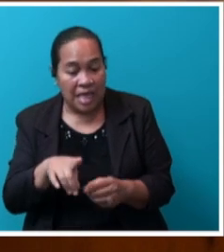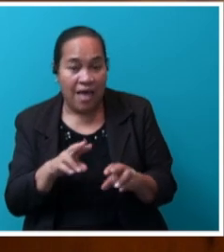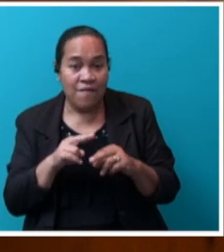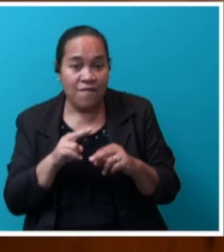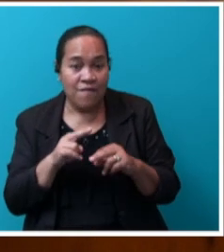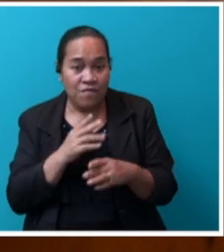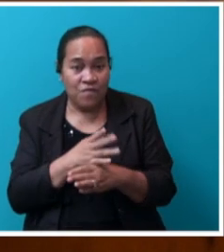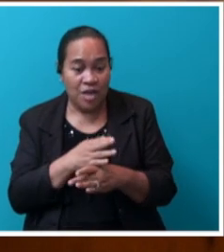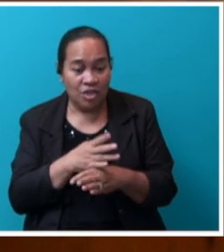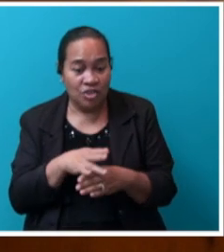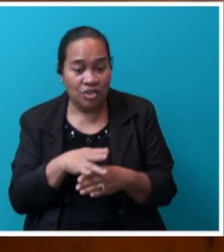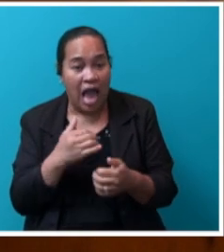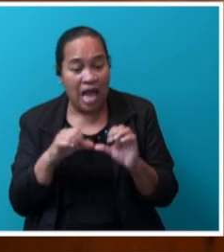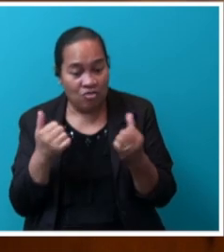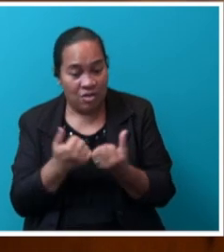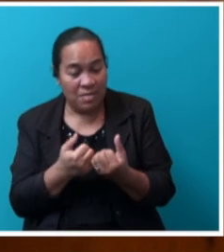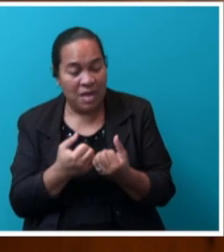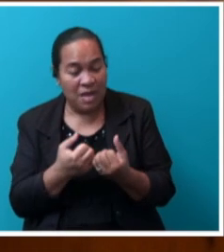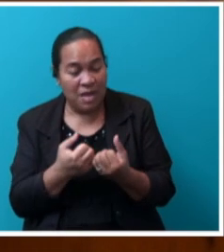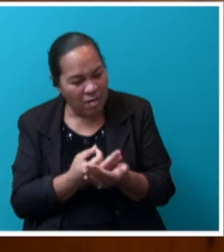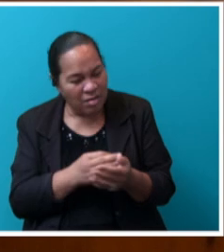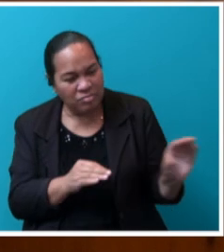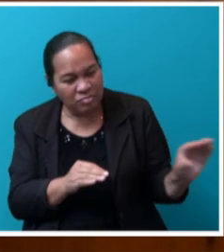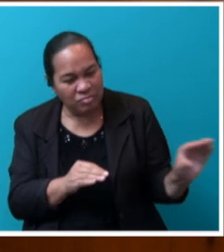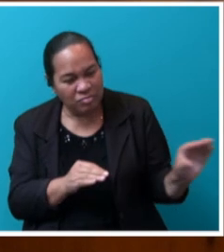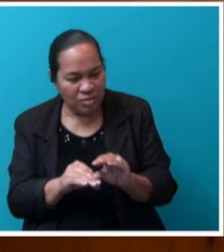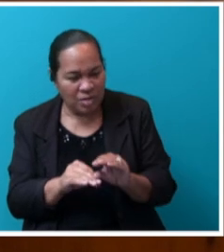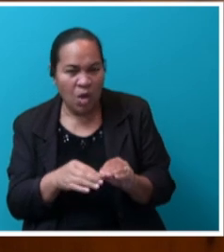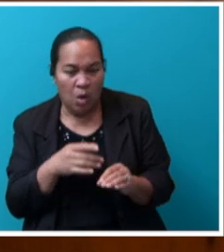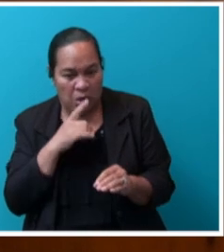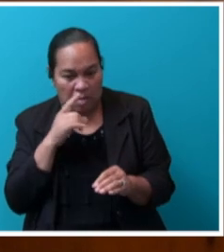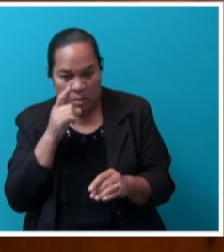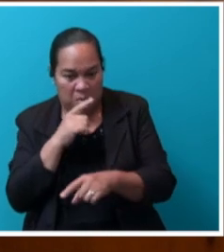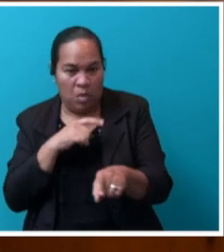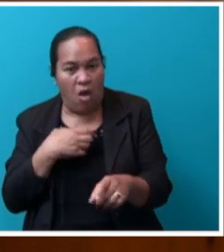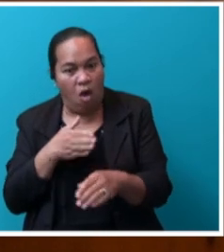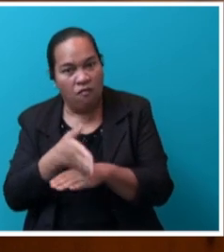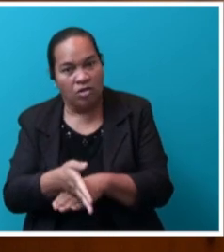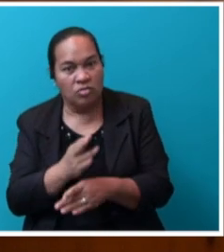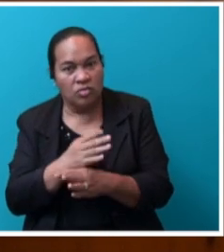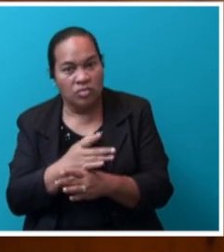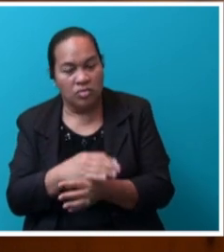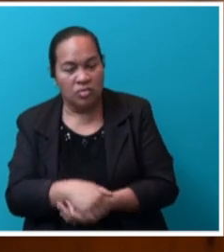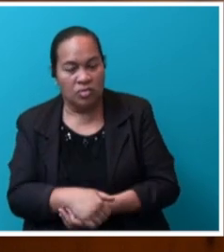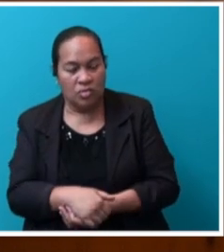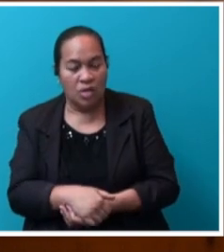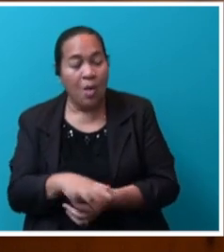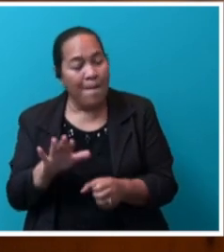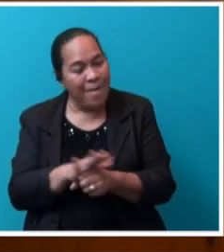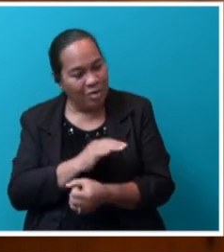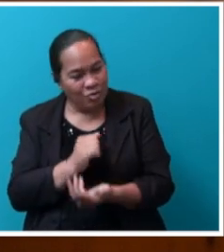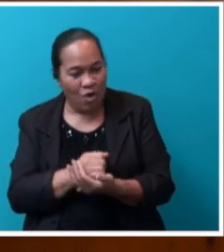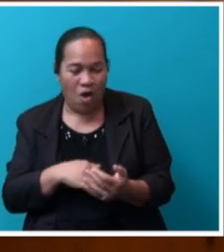particularly subsidies that lead to overcapacity and overfishing, while ensuring special and differential treatment